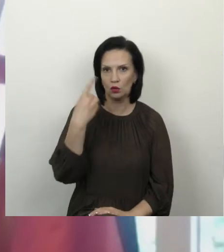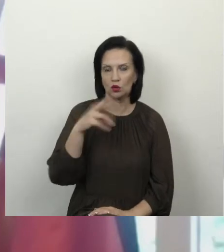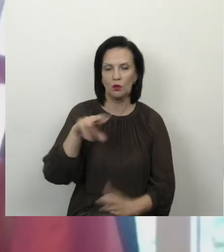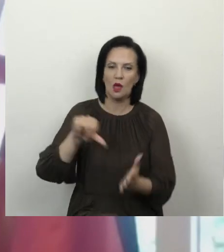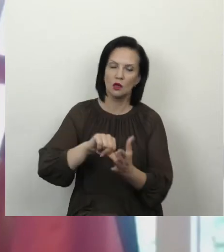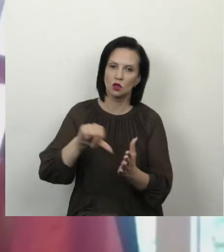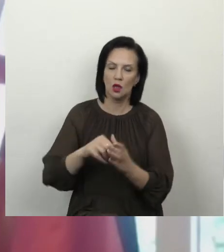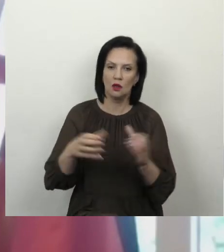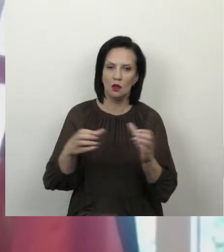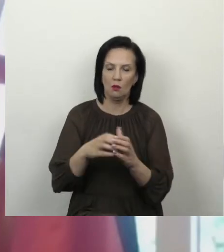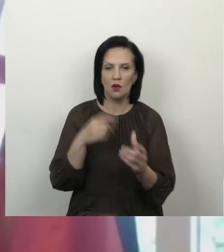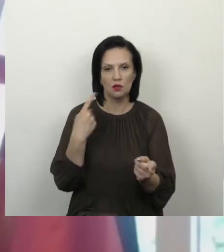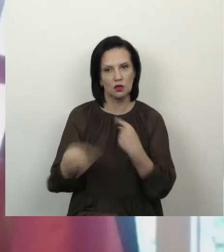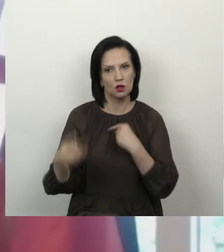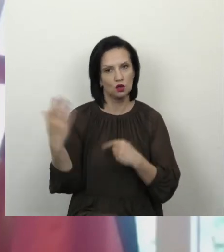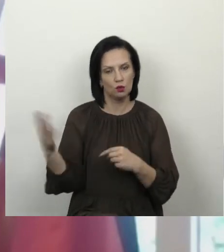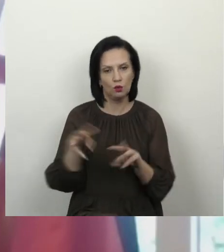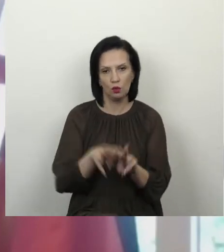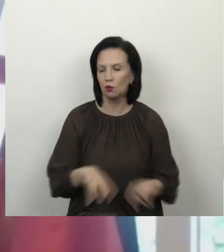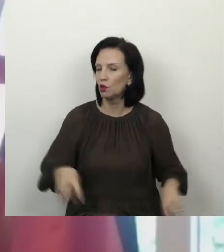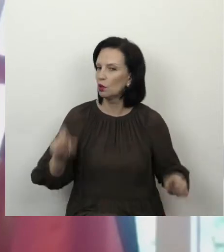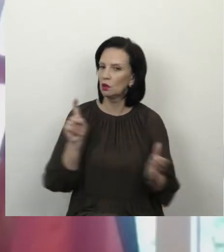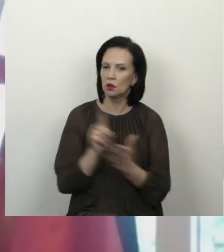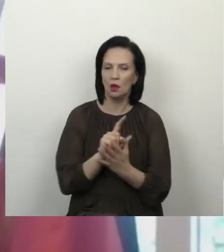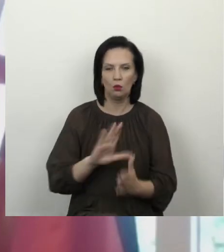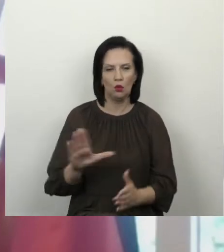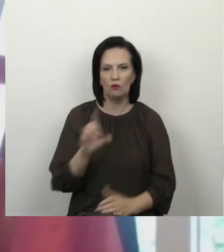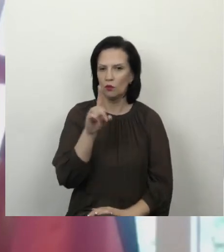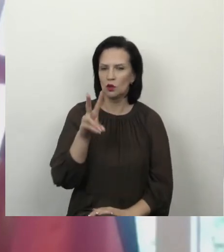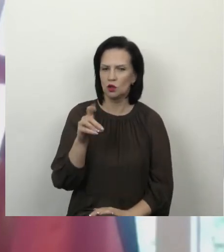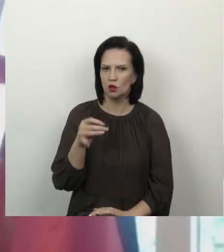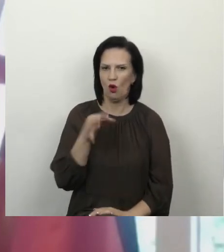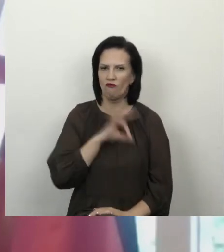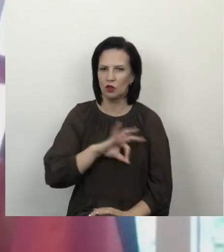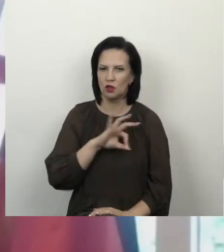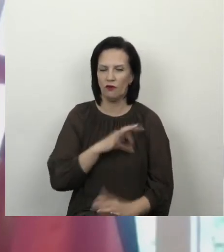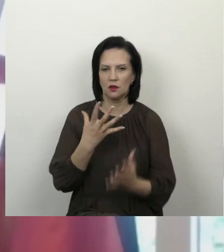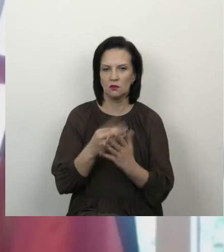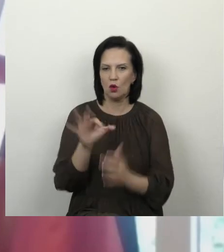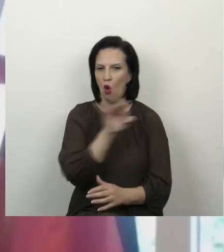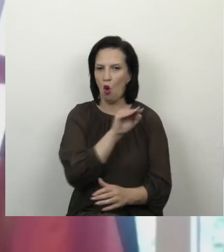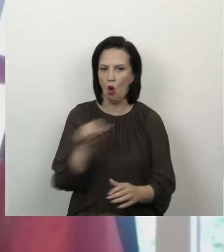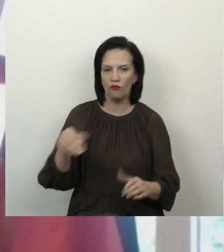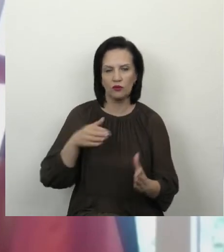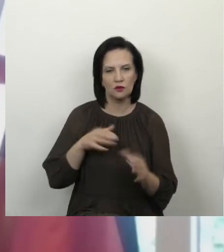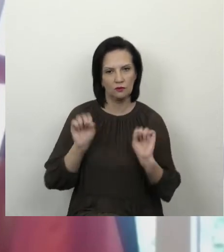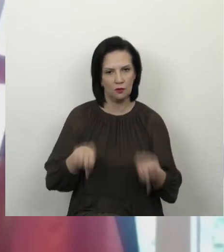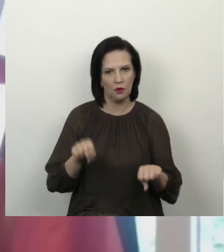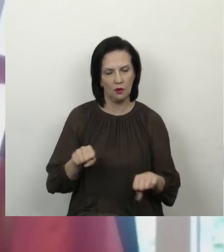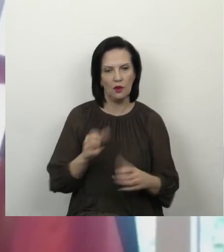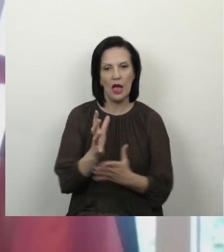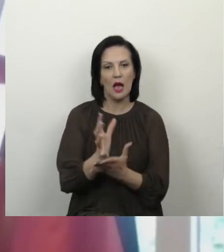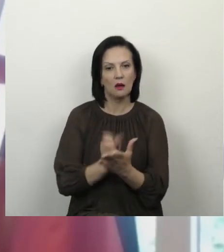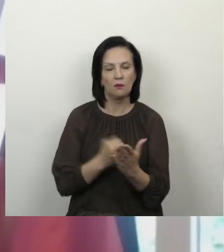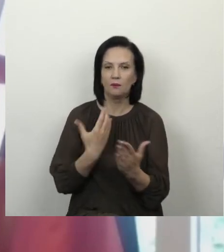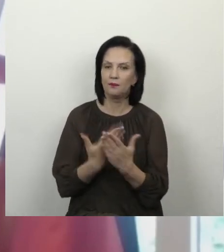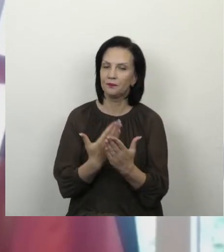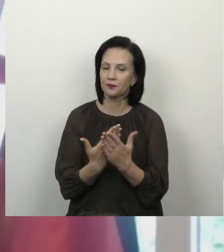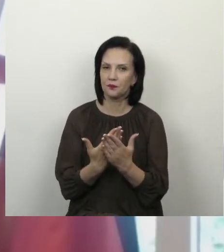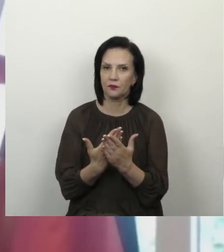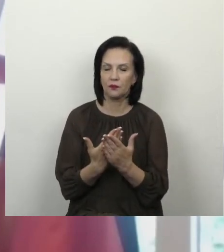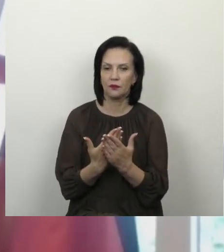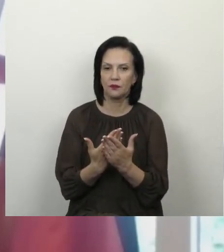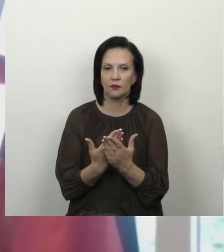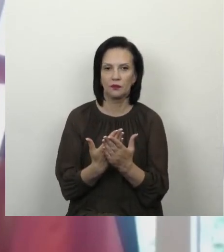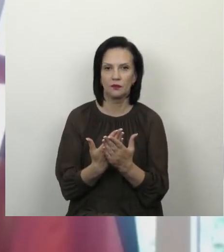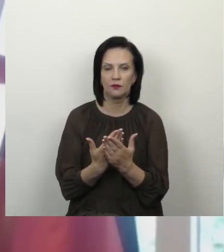not misuse his office and official resources, for example, the ministry's homepage, for